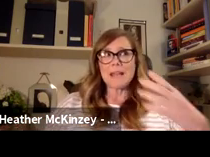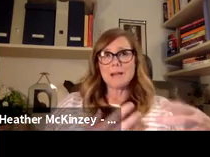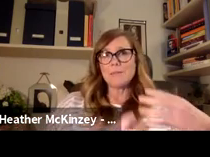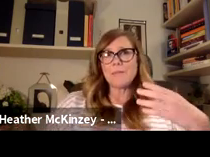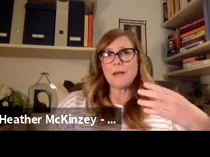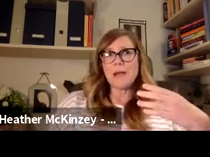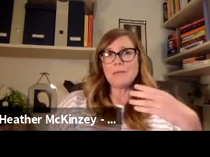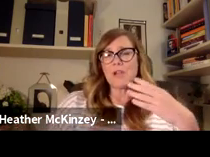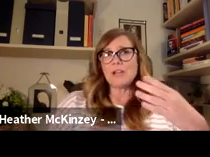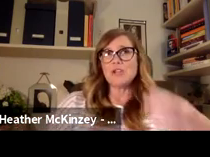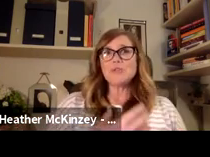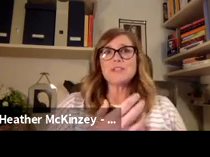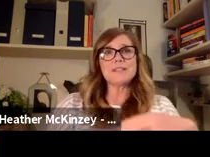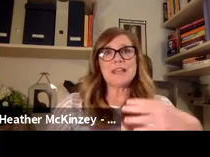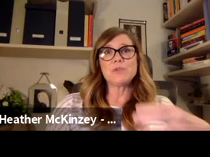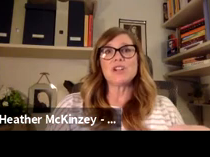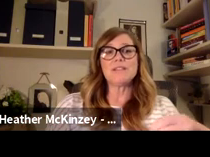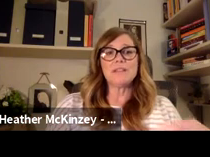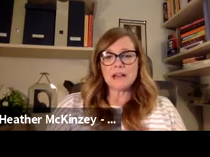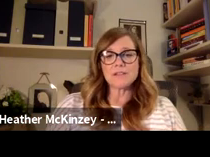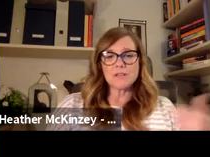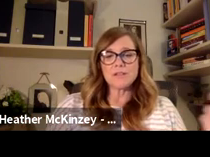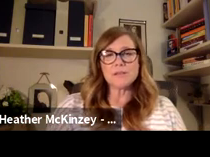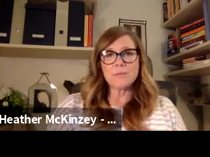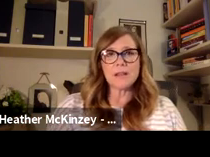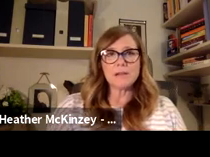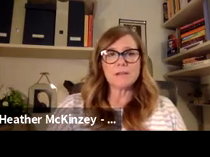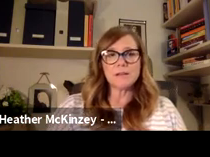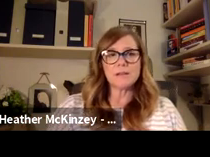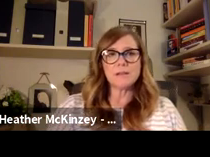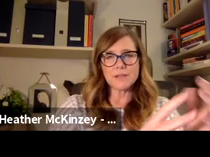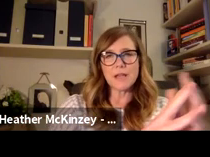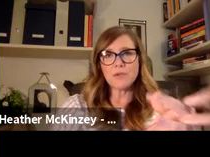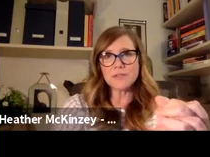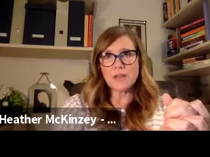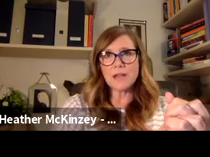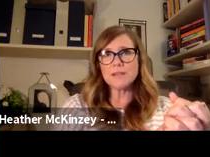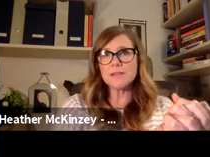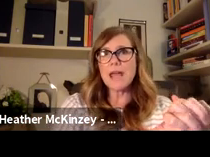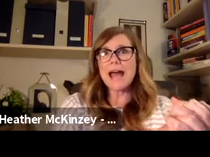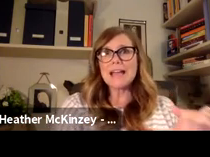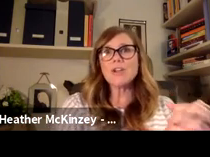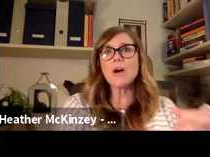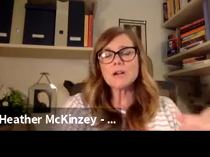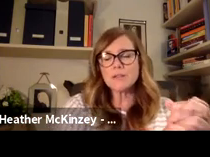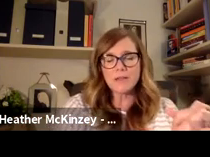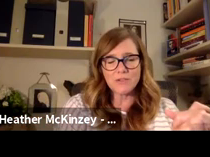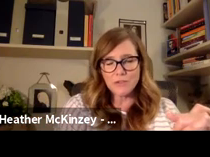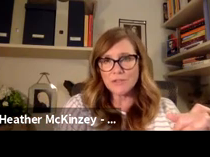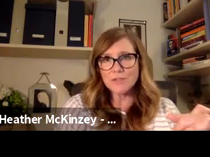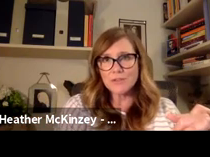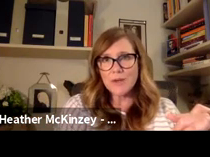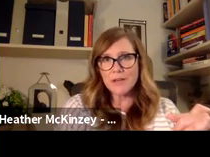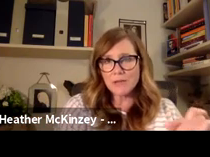but I use this language a lot. So this is my next couple of slides. I talk to